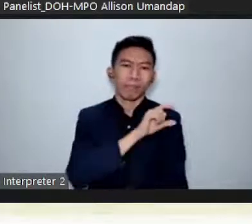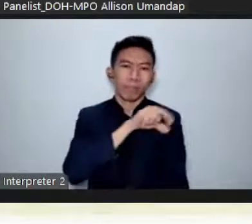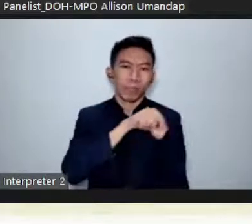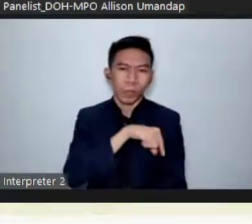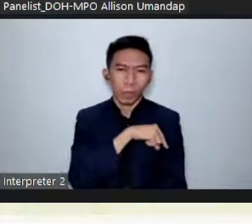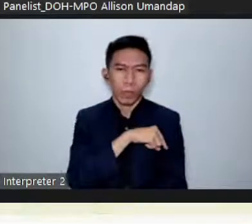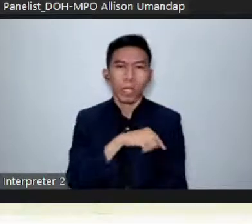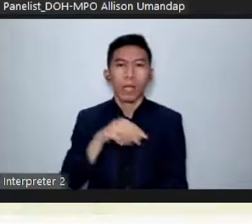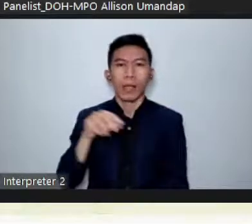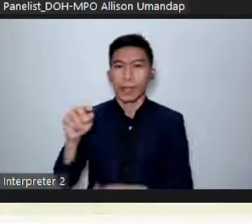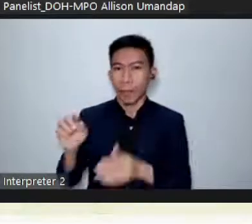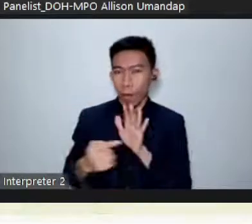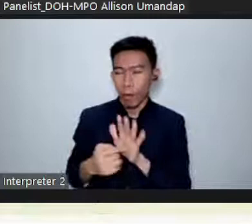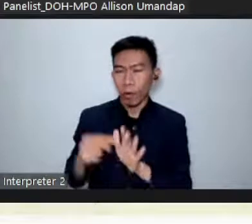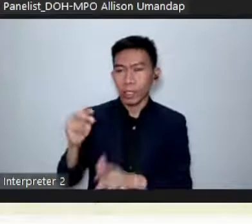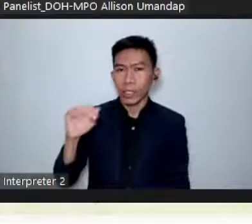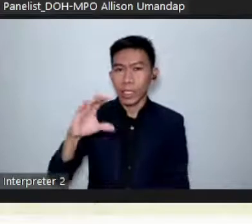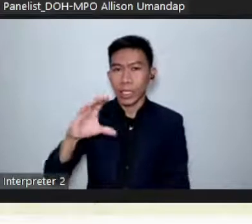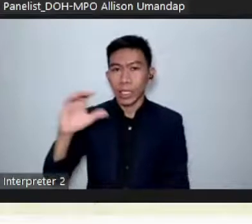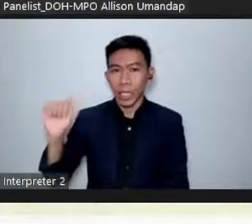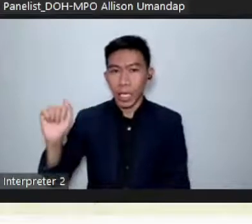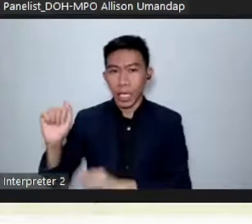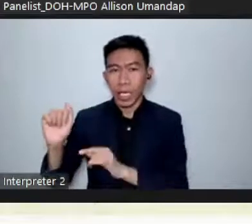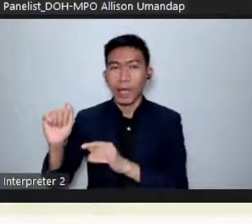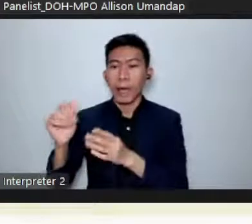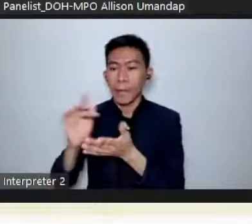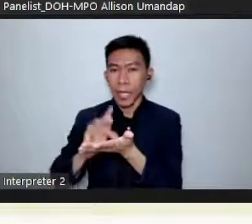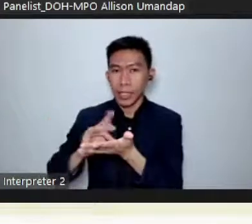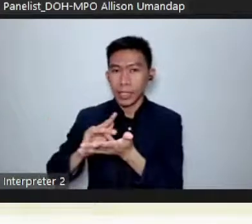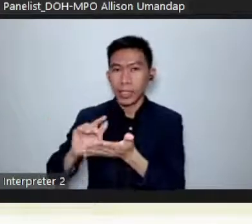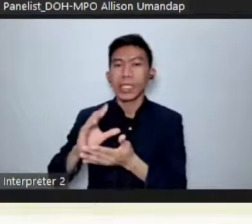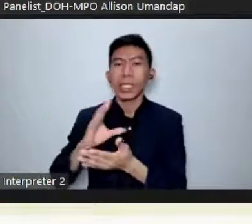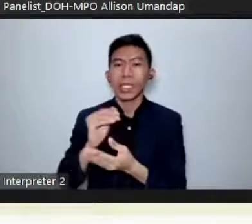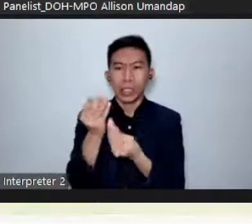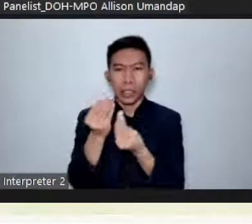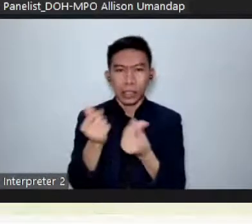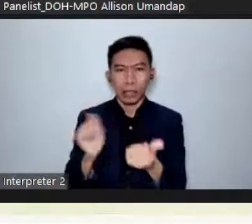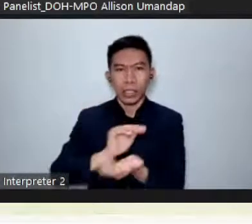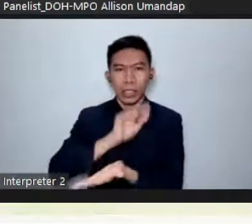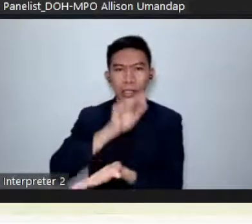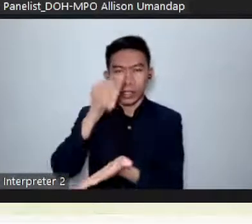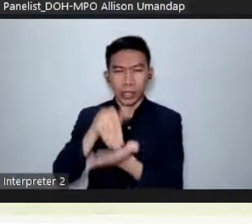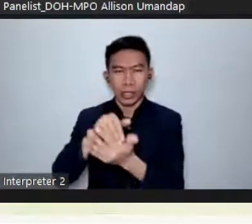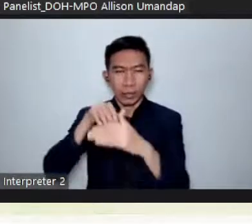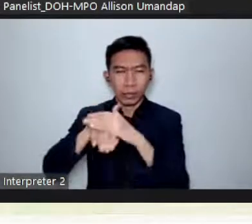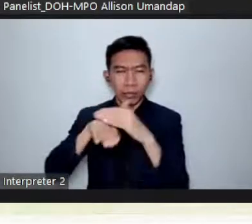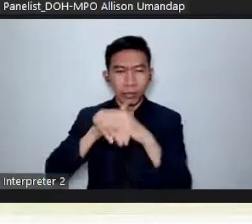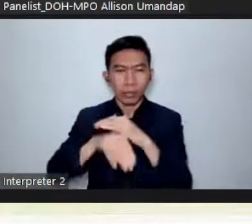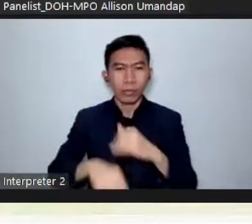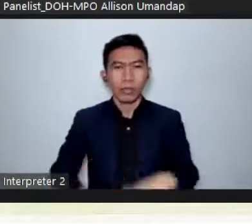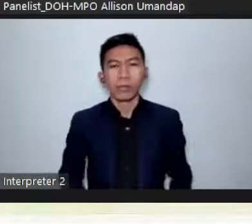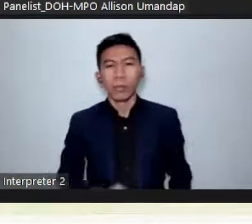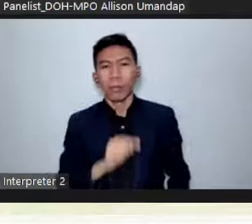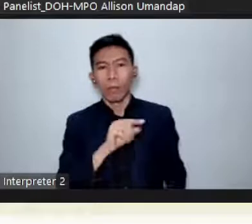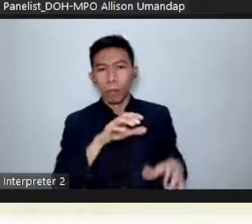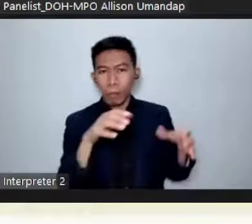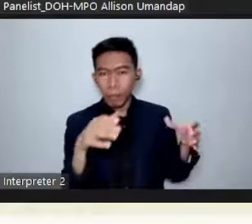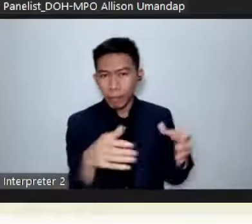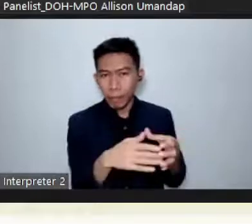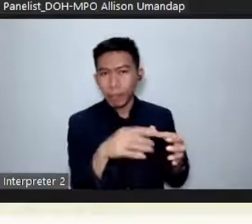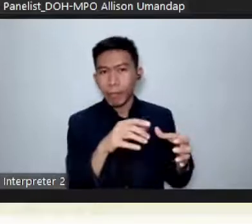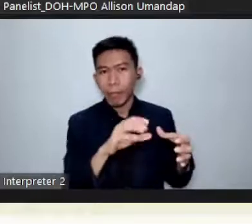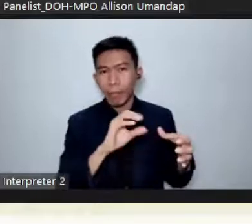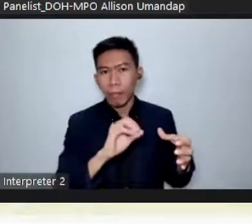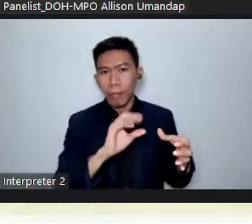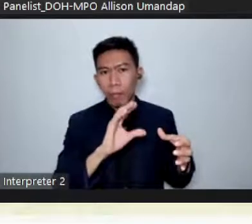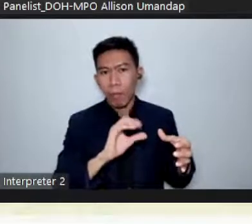NICA medicine and treatment access sites. The oncology specialty societies have been ready to up the